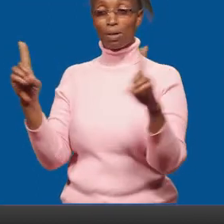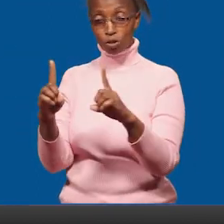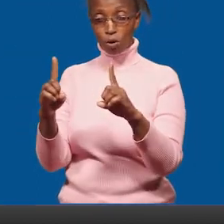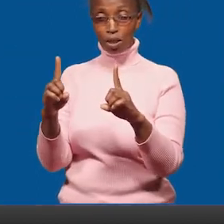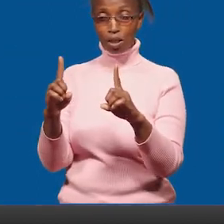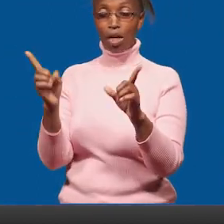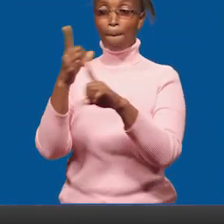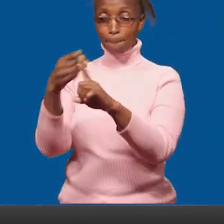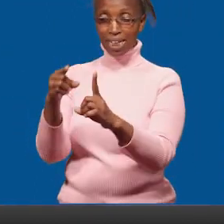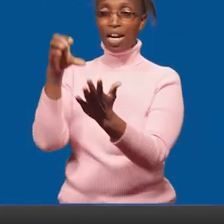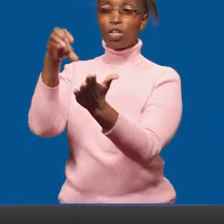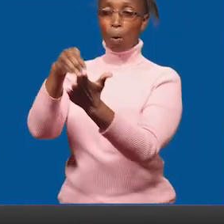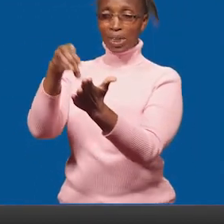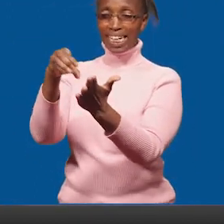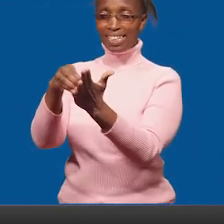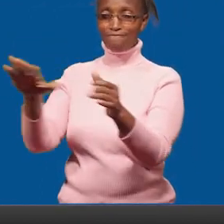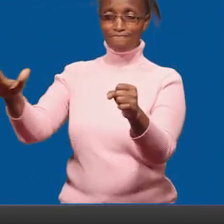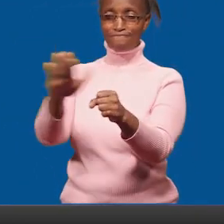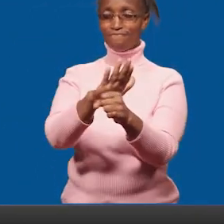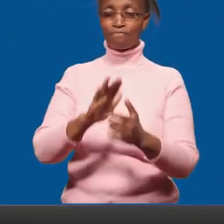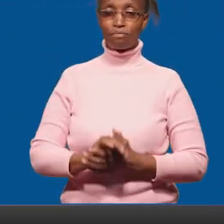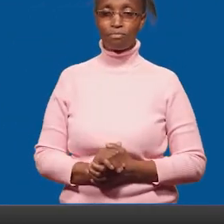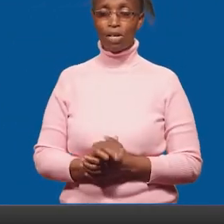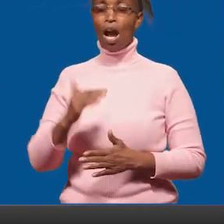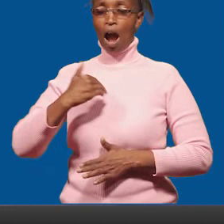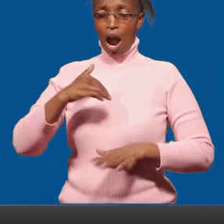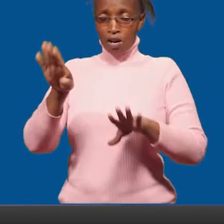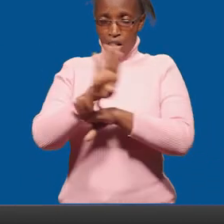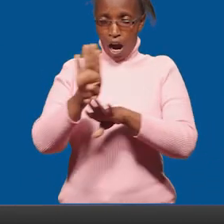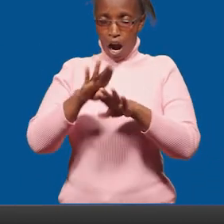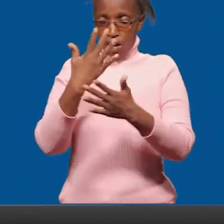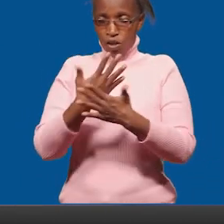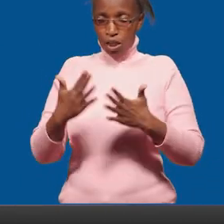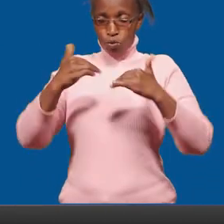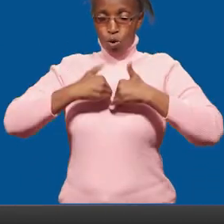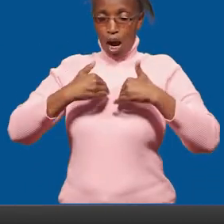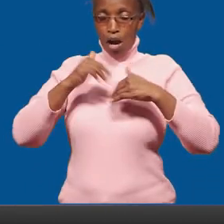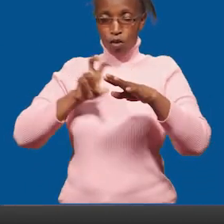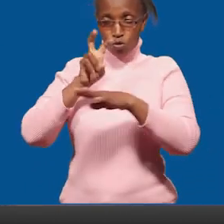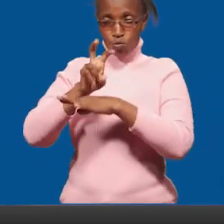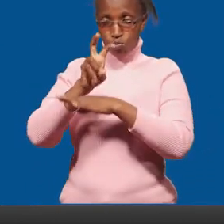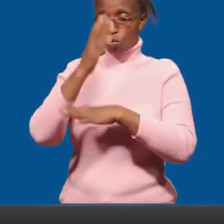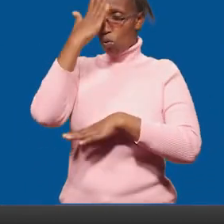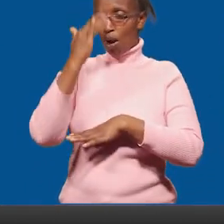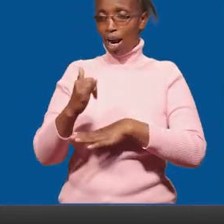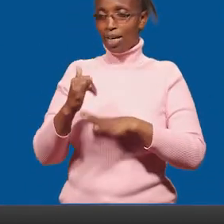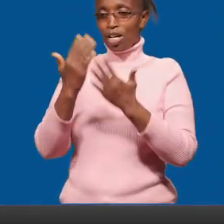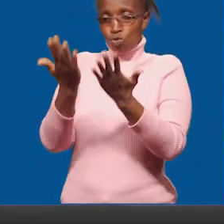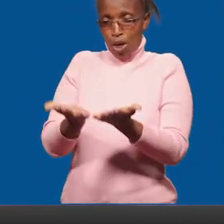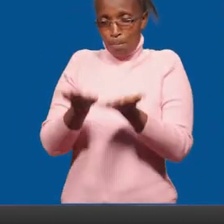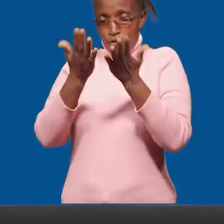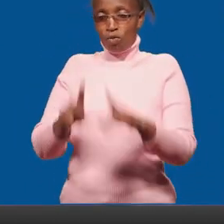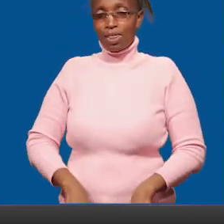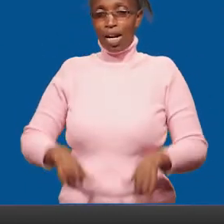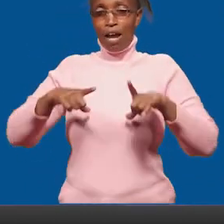length, but in content, it had everything that we need to look at so that we can